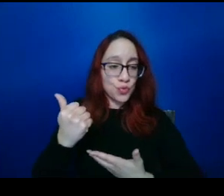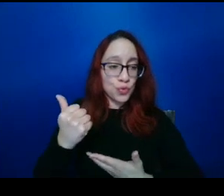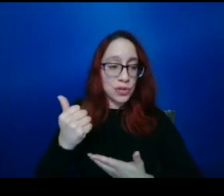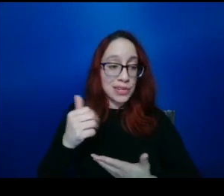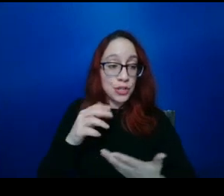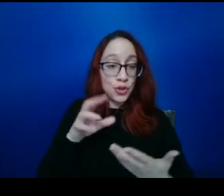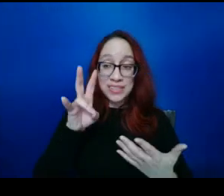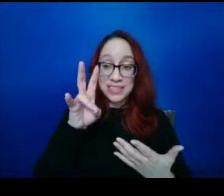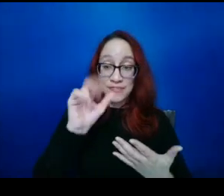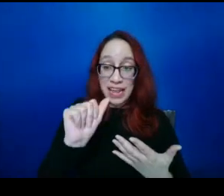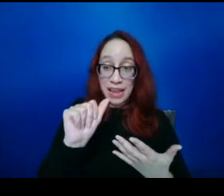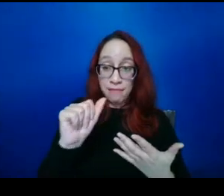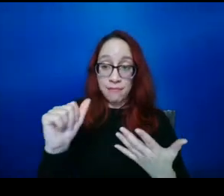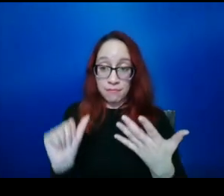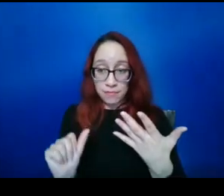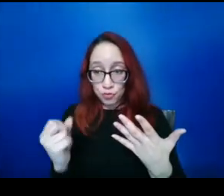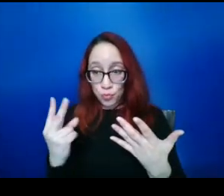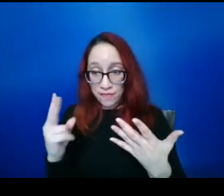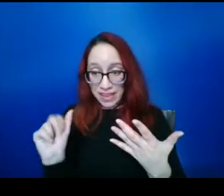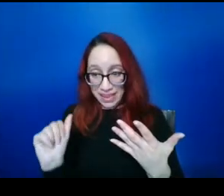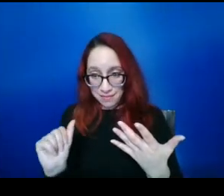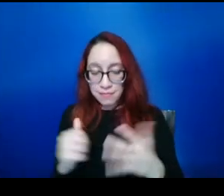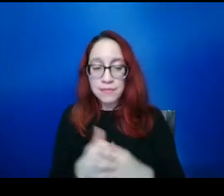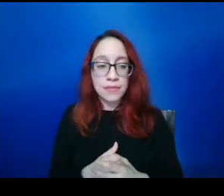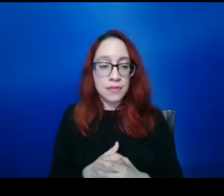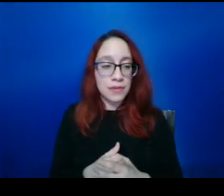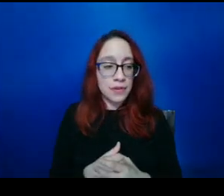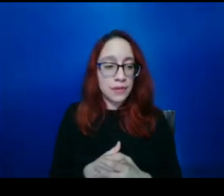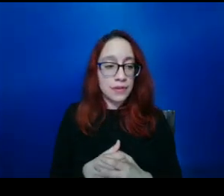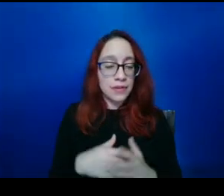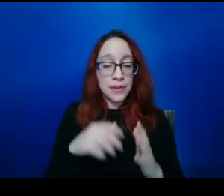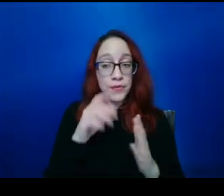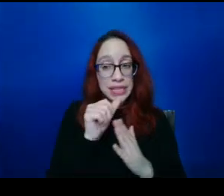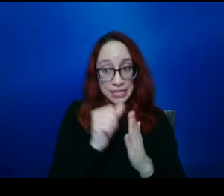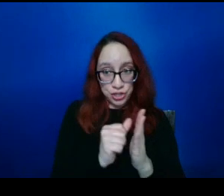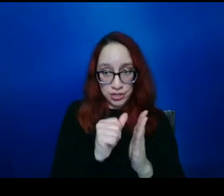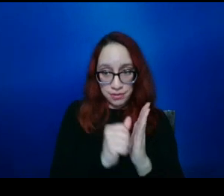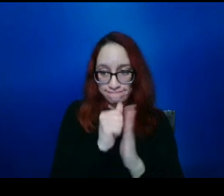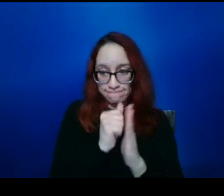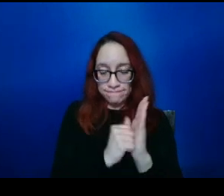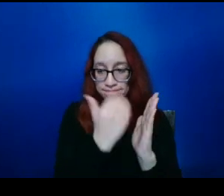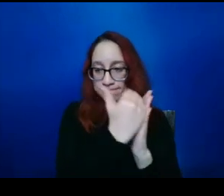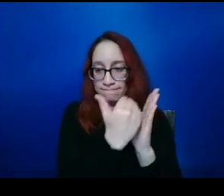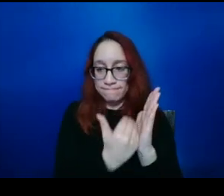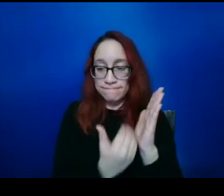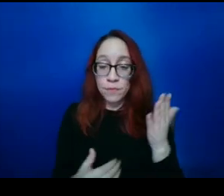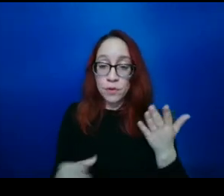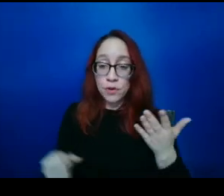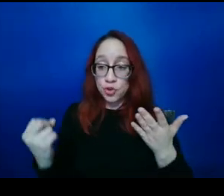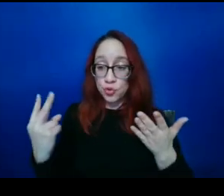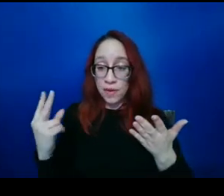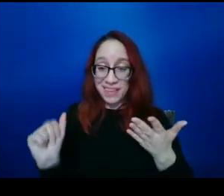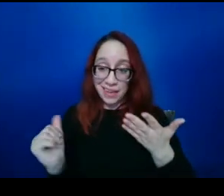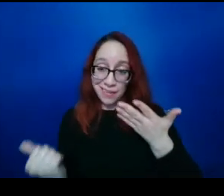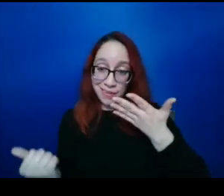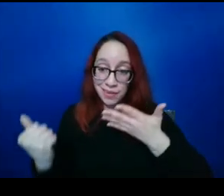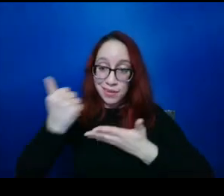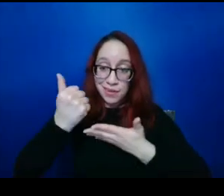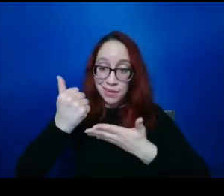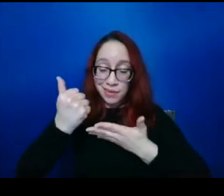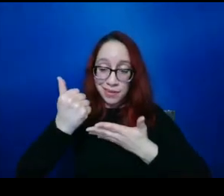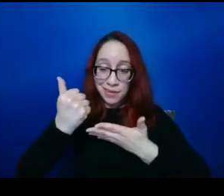7A. That would be the end of consent agenda items. So again, we're moving up 12A to